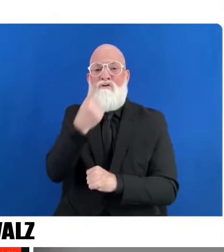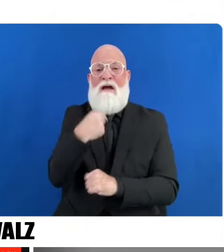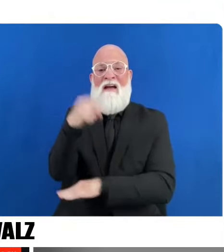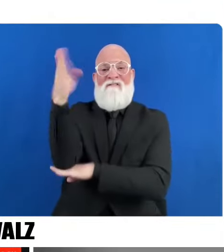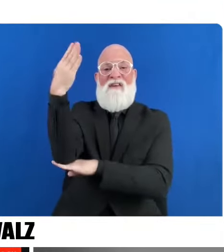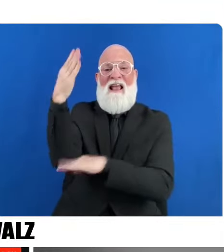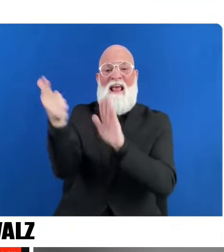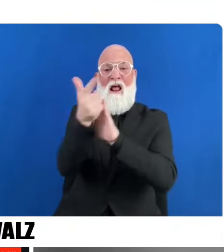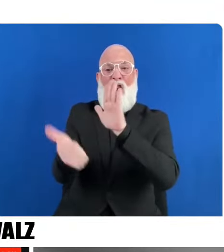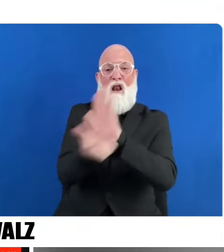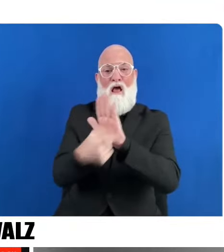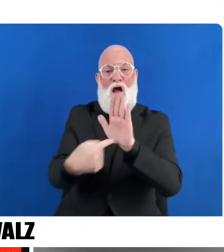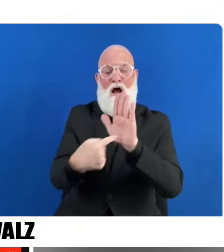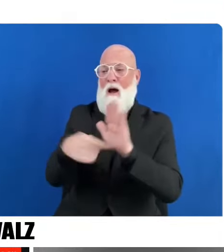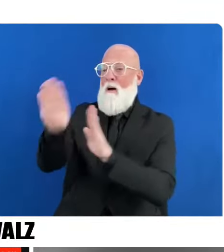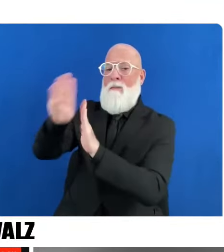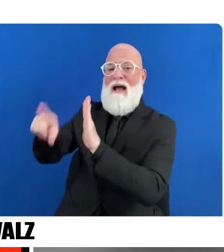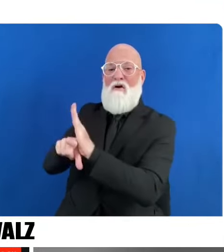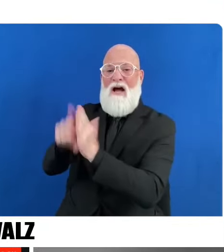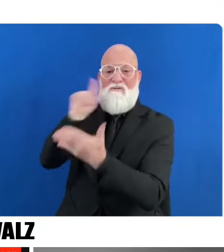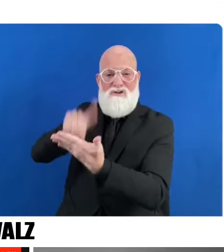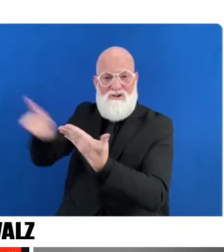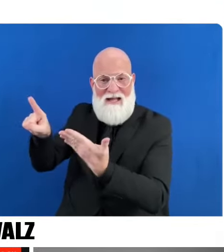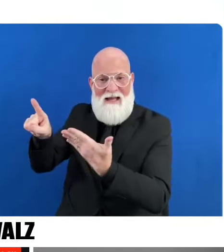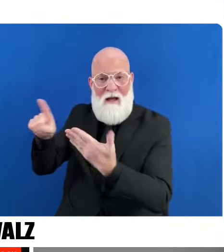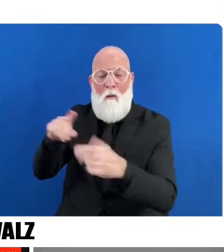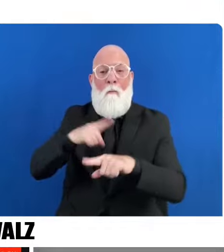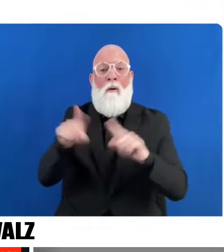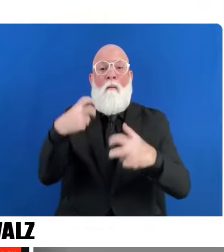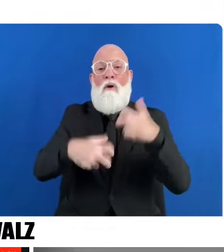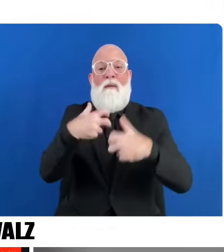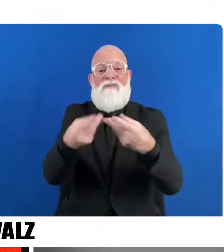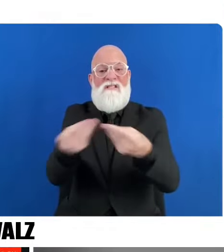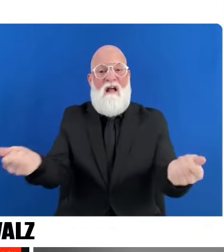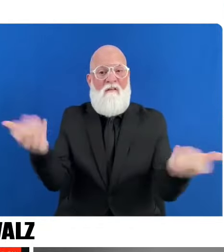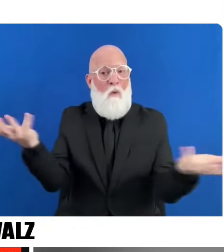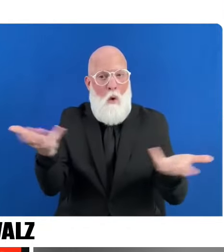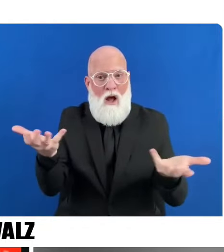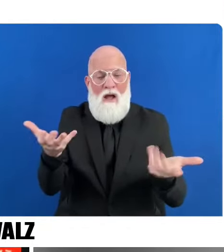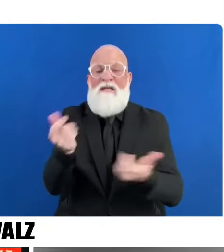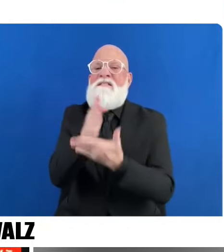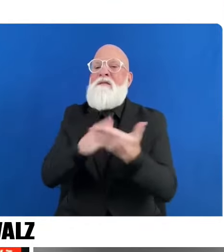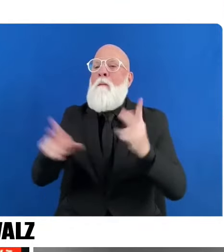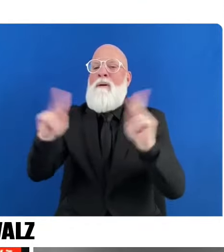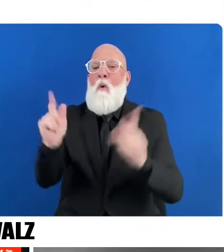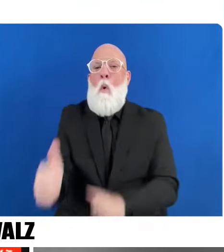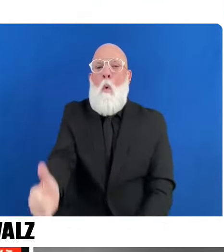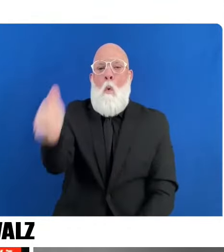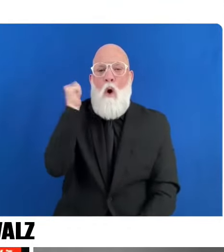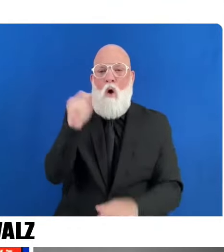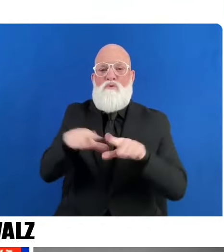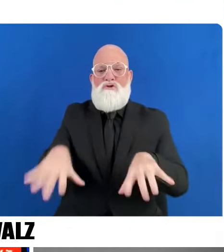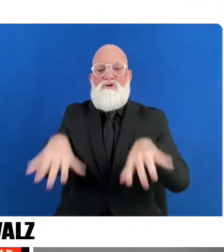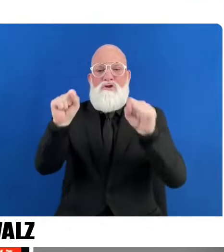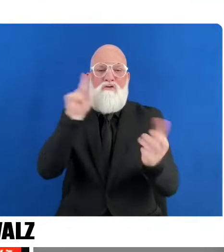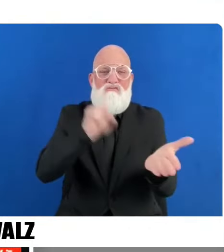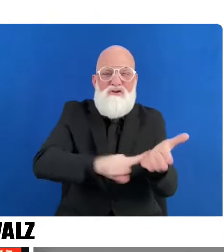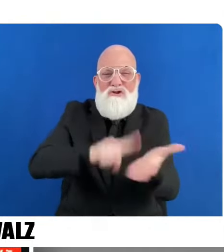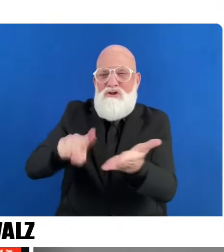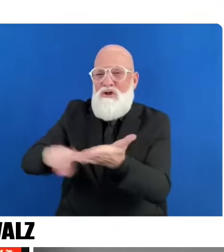problem. If we really want to solve this, we've got folks that won't allow research to be even done on gun violence. And this